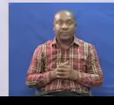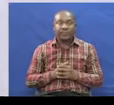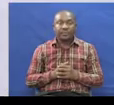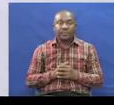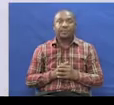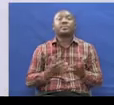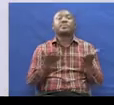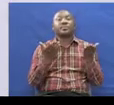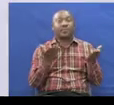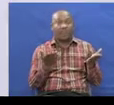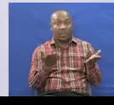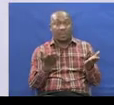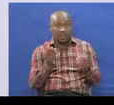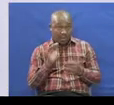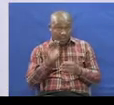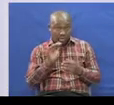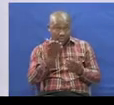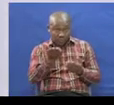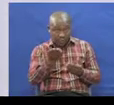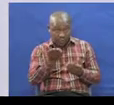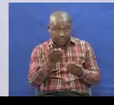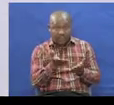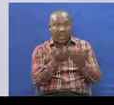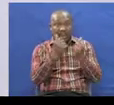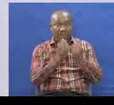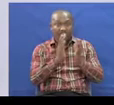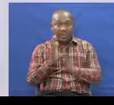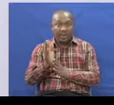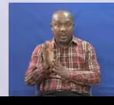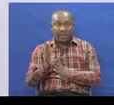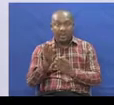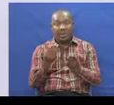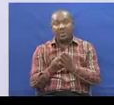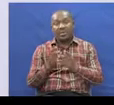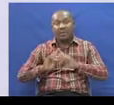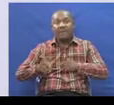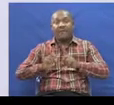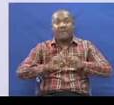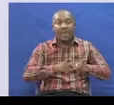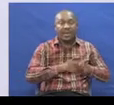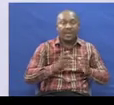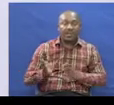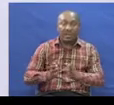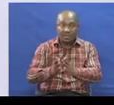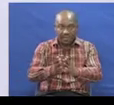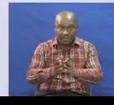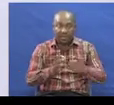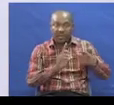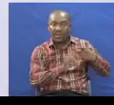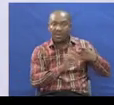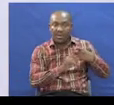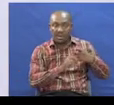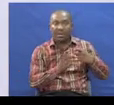As I told you that hydrogen can be prepared by various methods. Number one, hydrogen can be